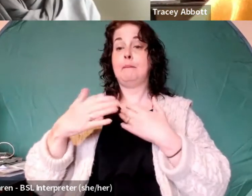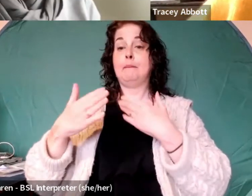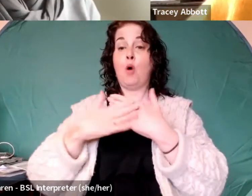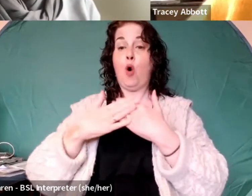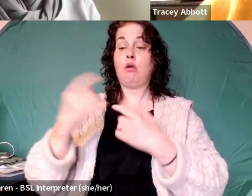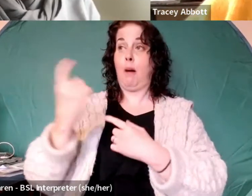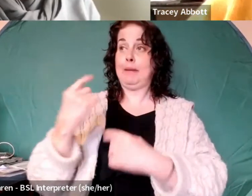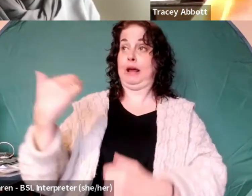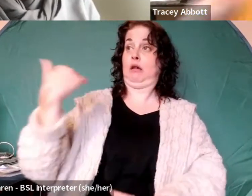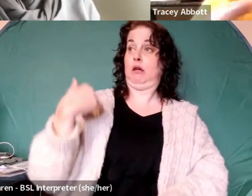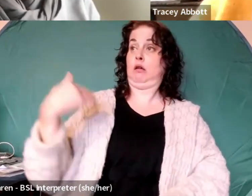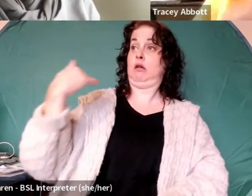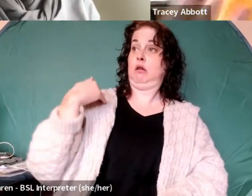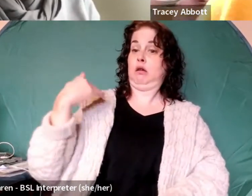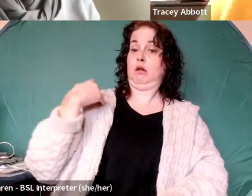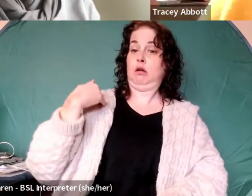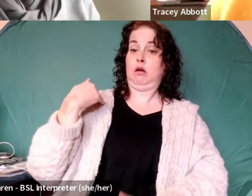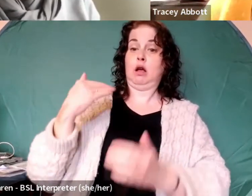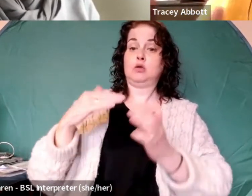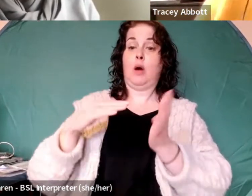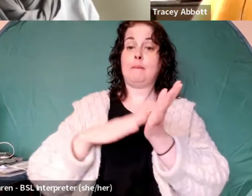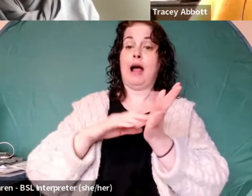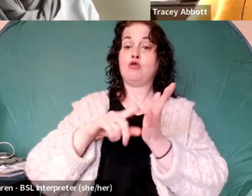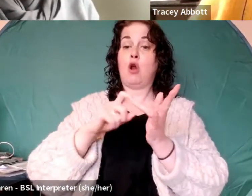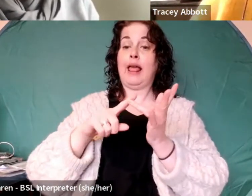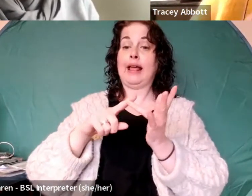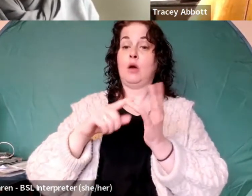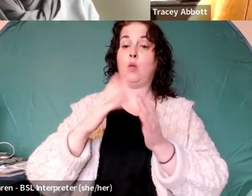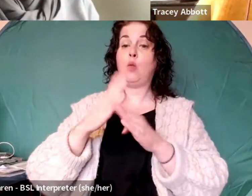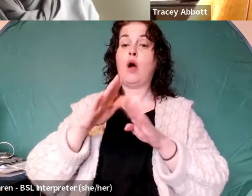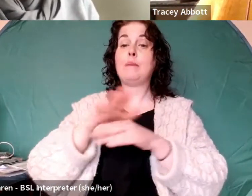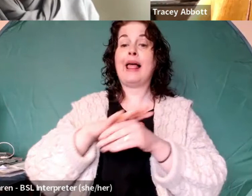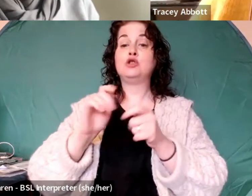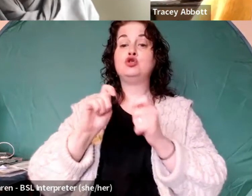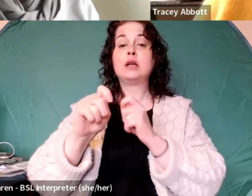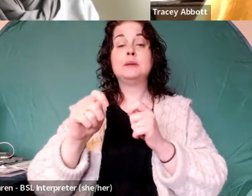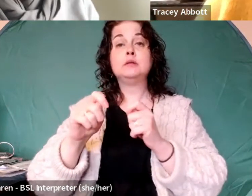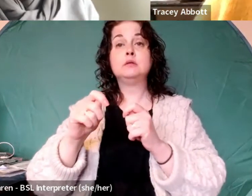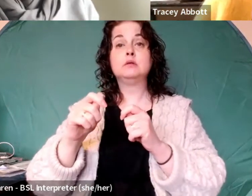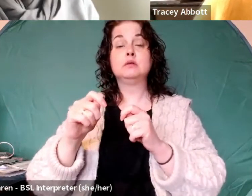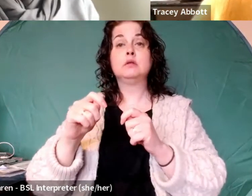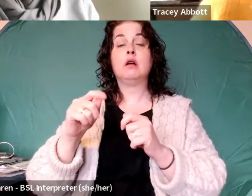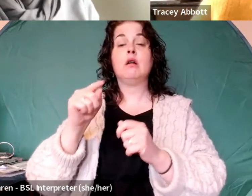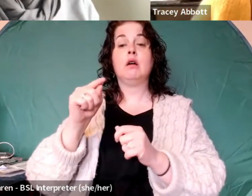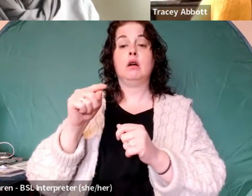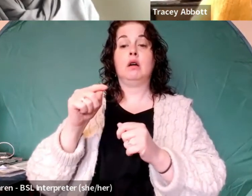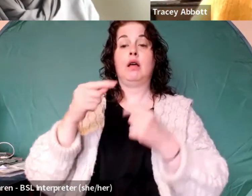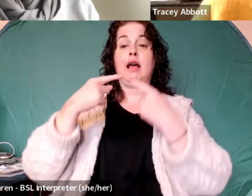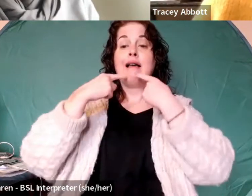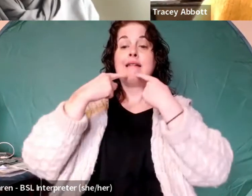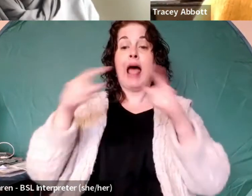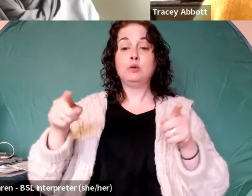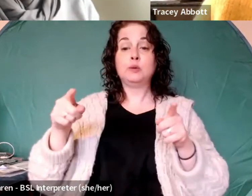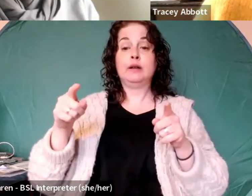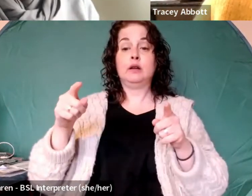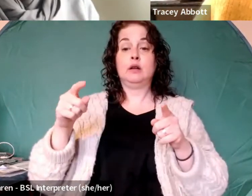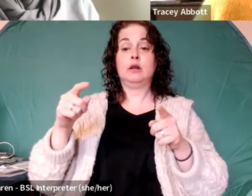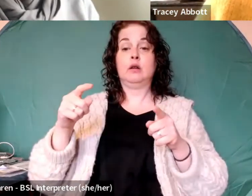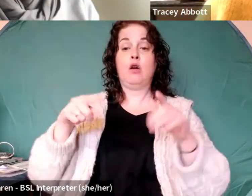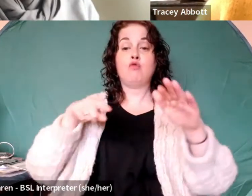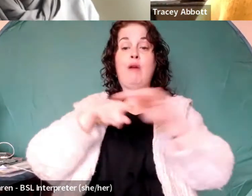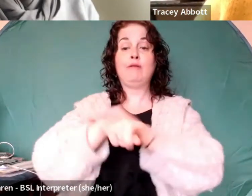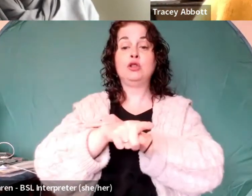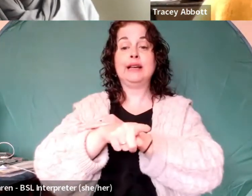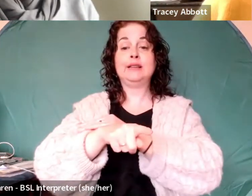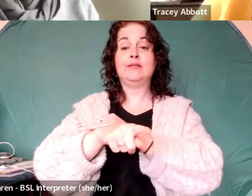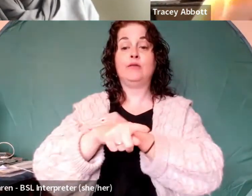although they are coming more to Microlink to get the workplace adjustments done, which is great, the announcement about the refugees from